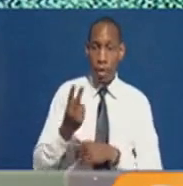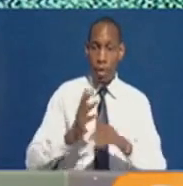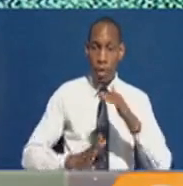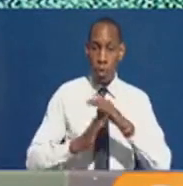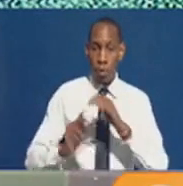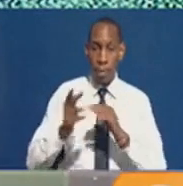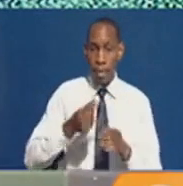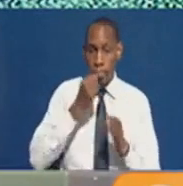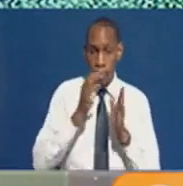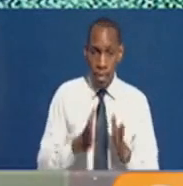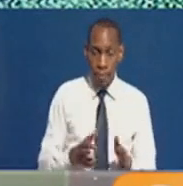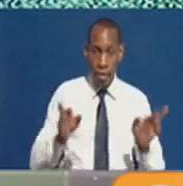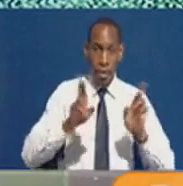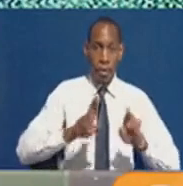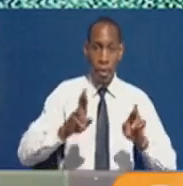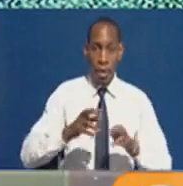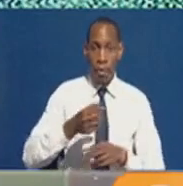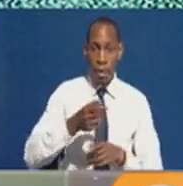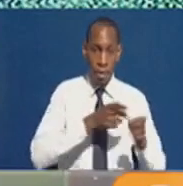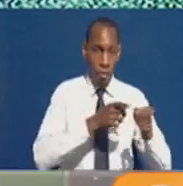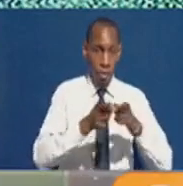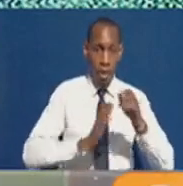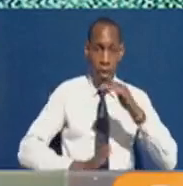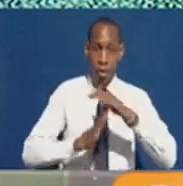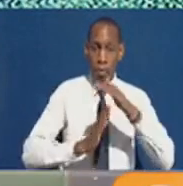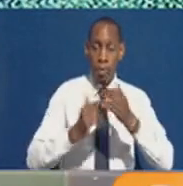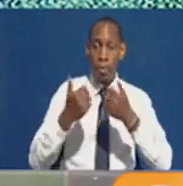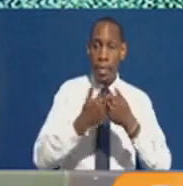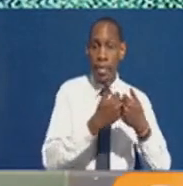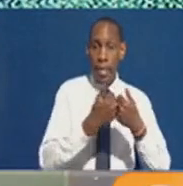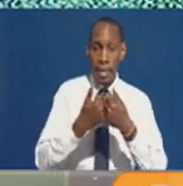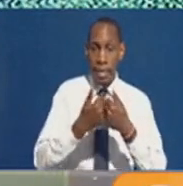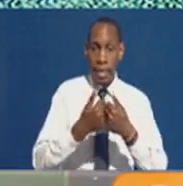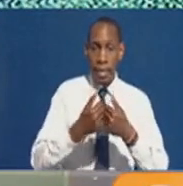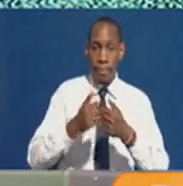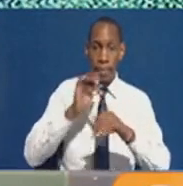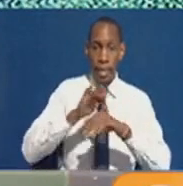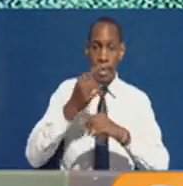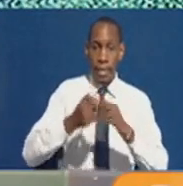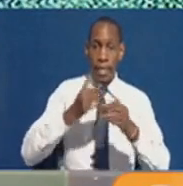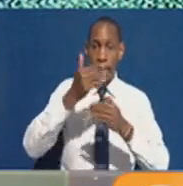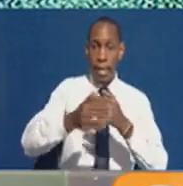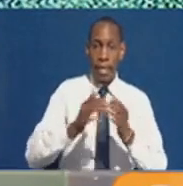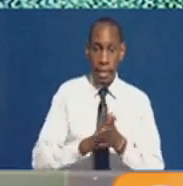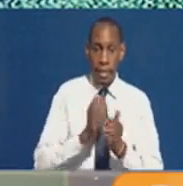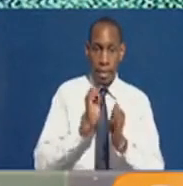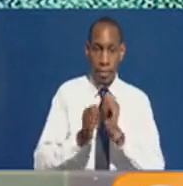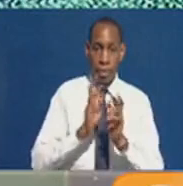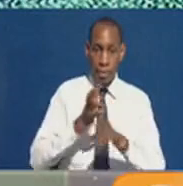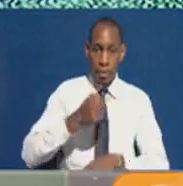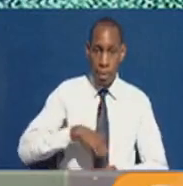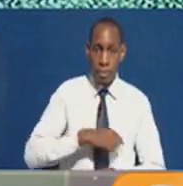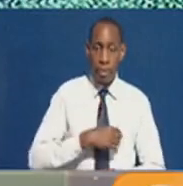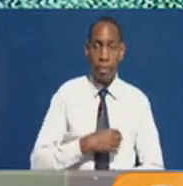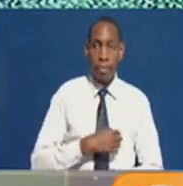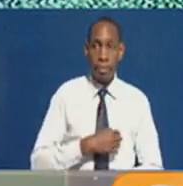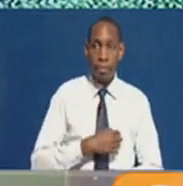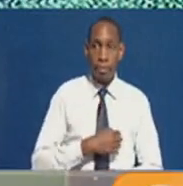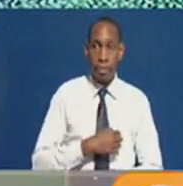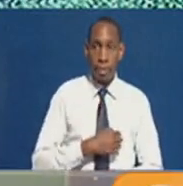Kenyan referees set to officiate in high-profile matches early next year. Our sports reporter Luqman